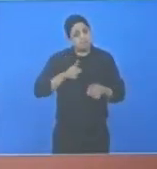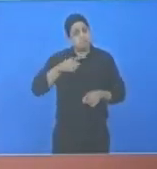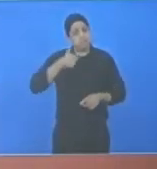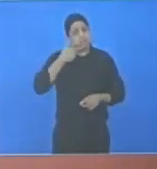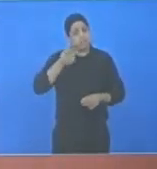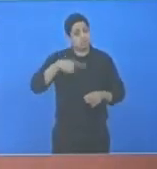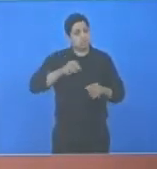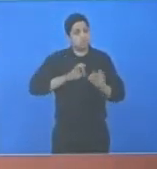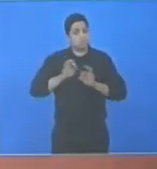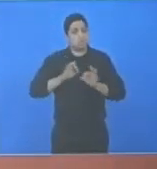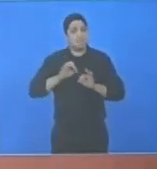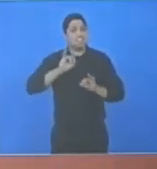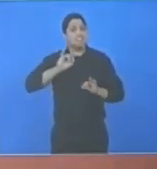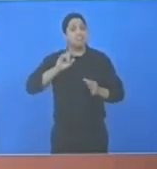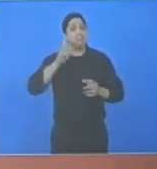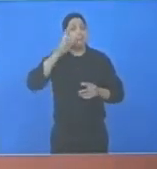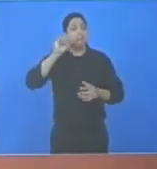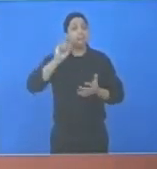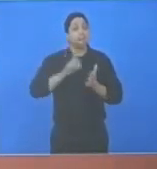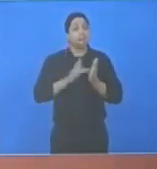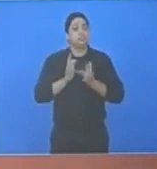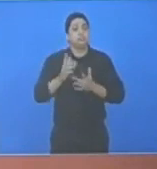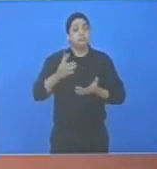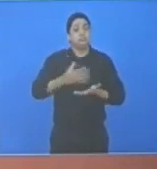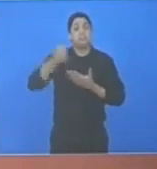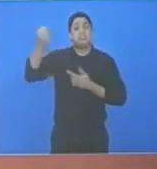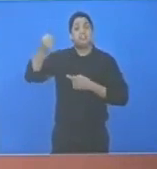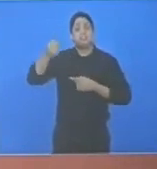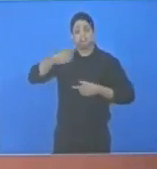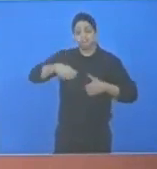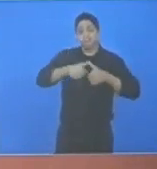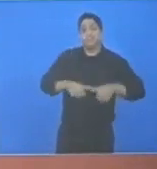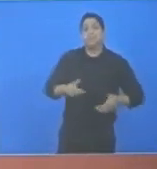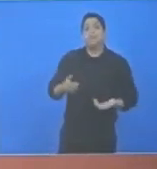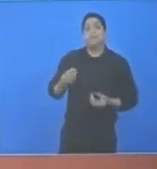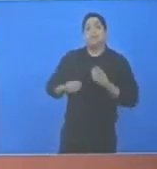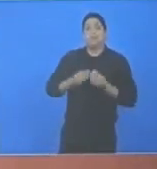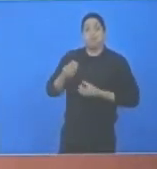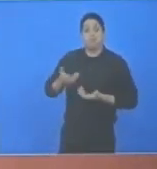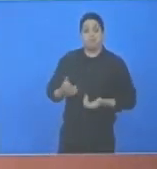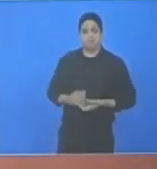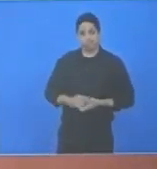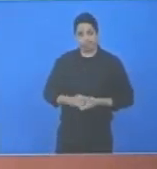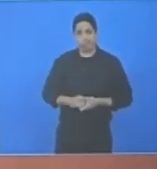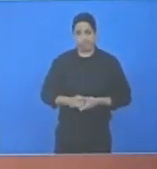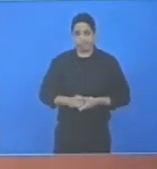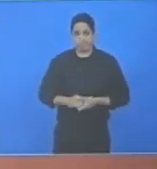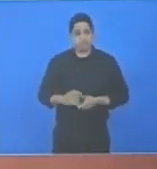know. Only the Father. So Israel took many, many years